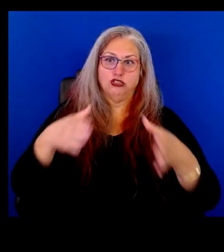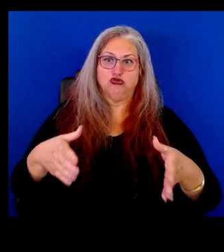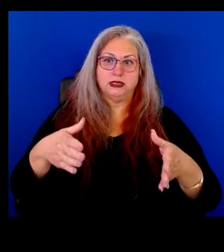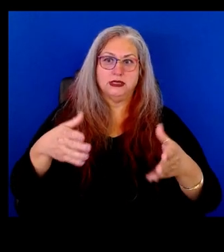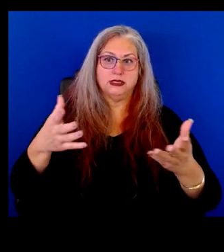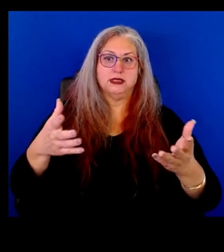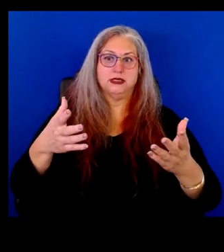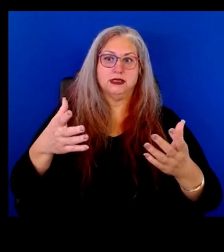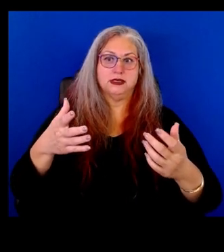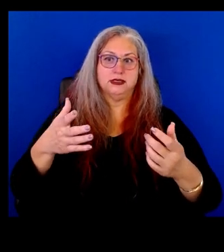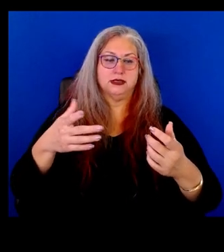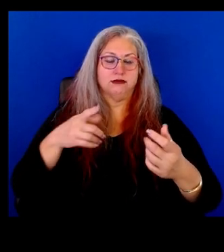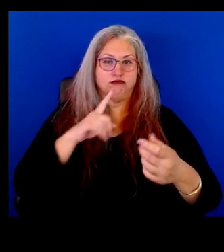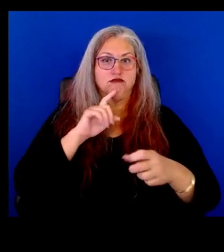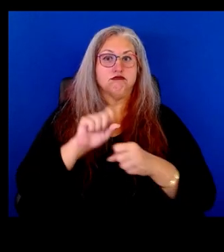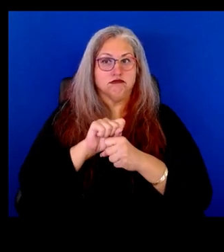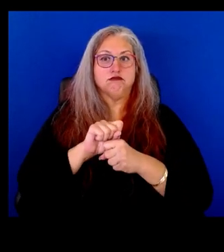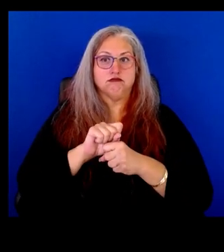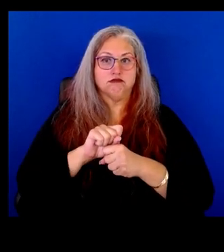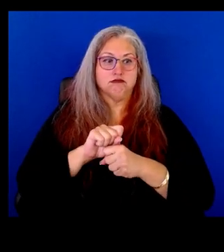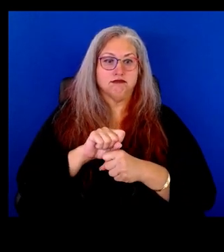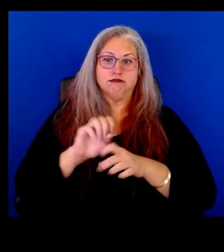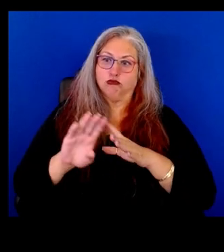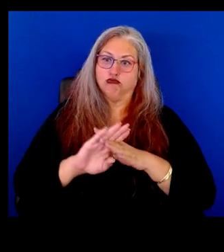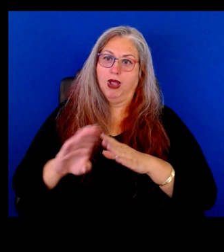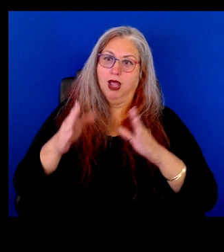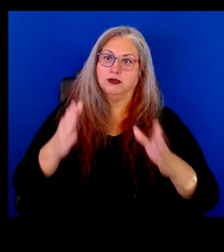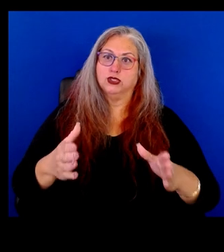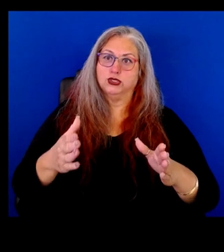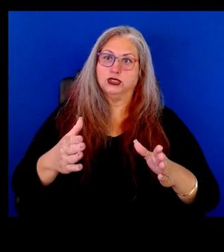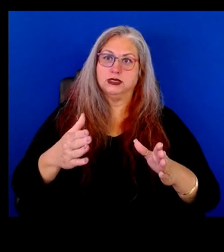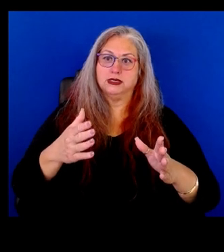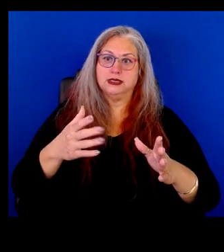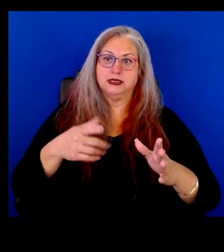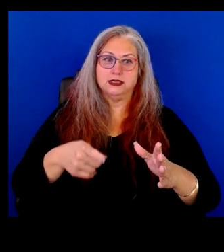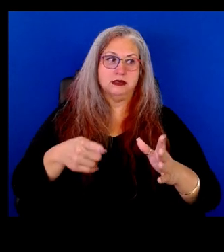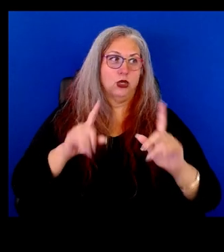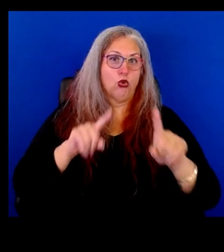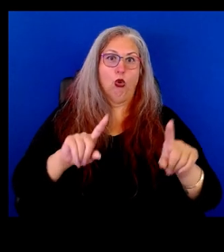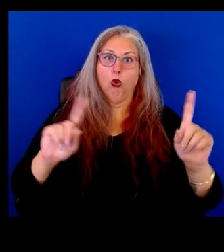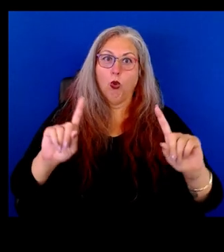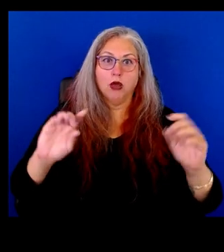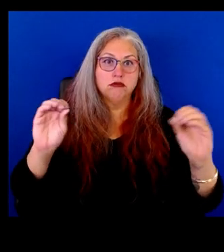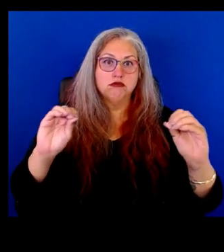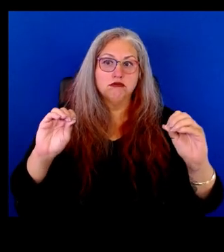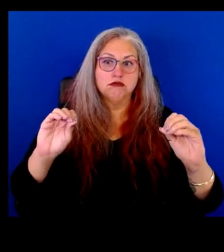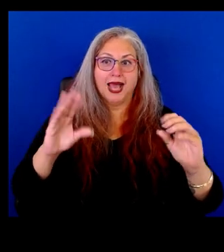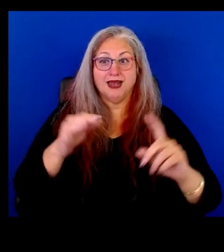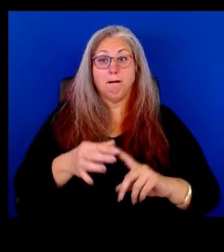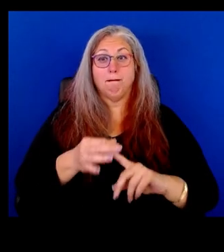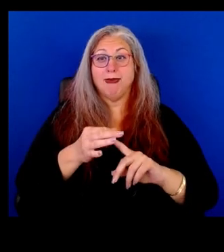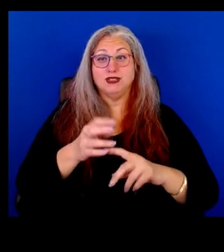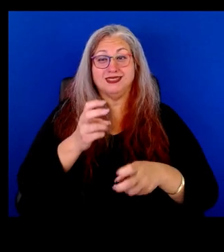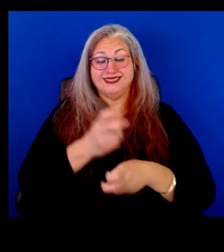streets, being a full blast refugee with nowhere to go. And it was